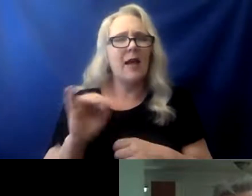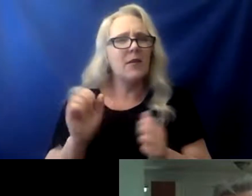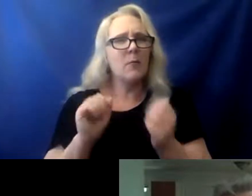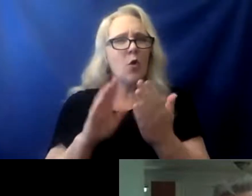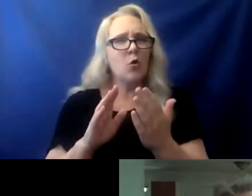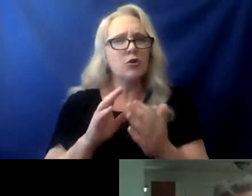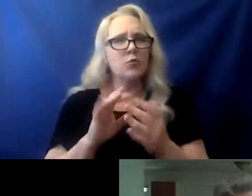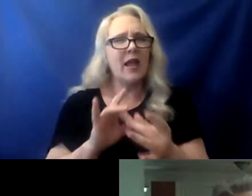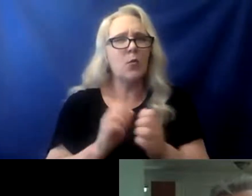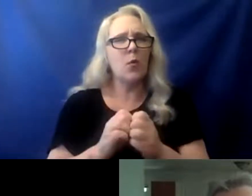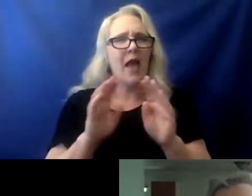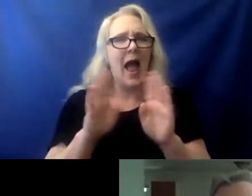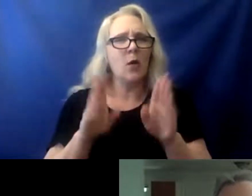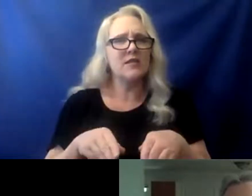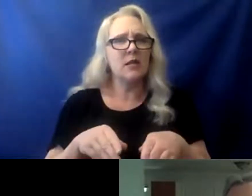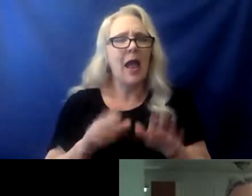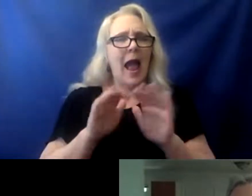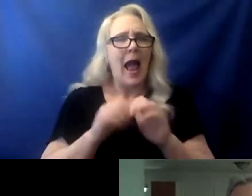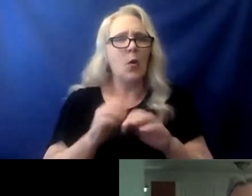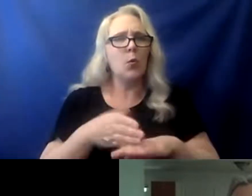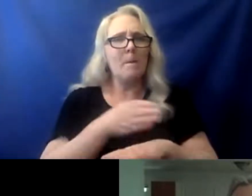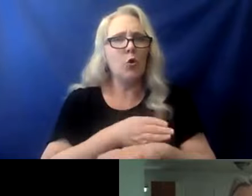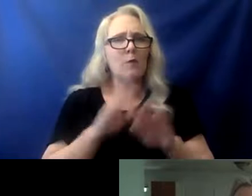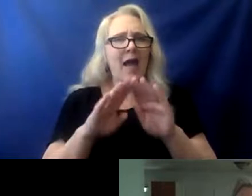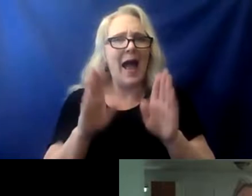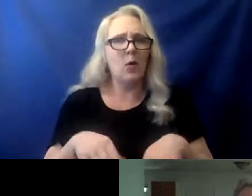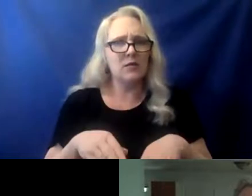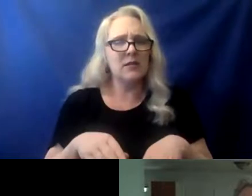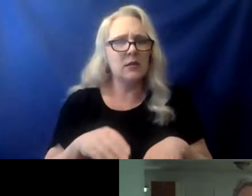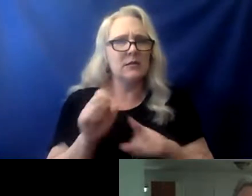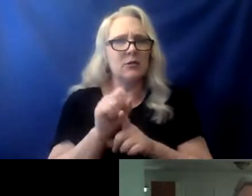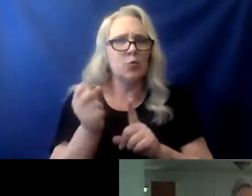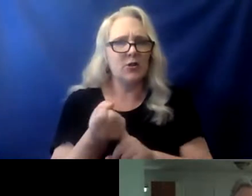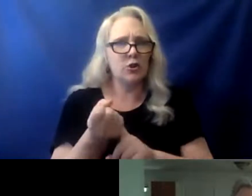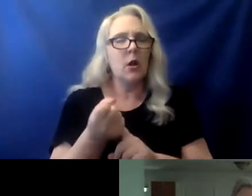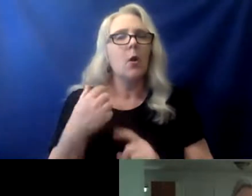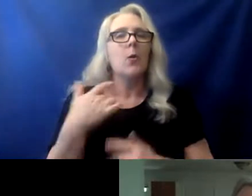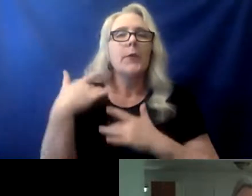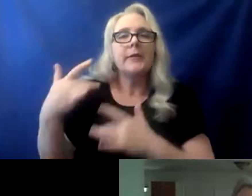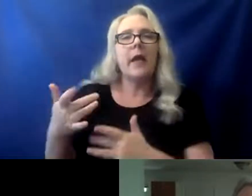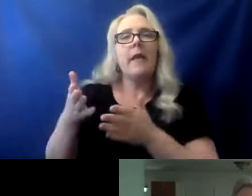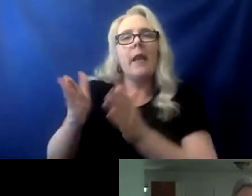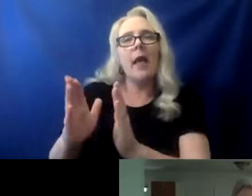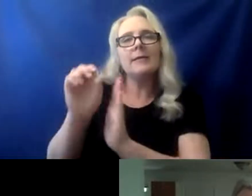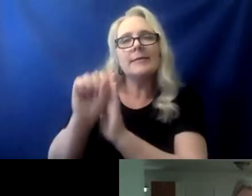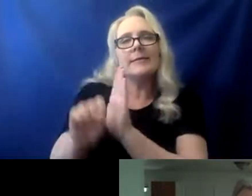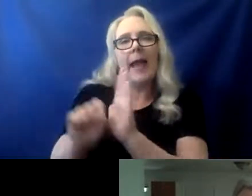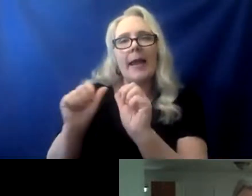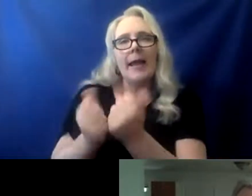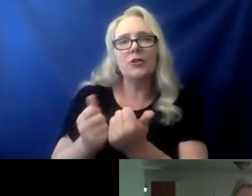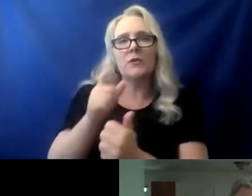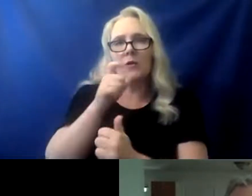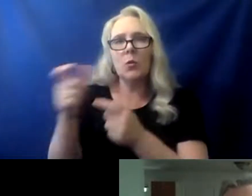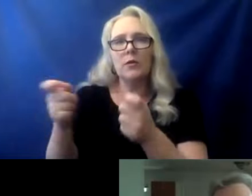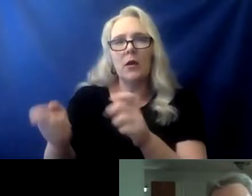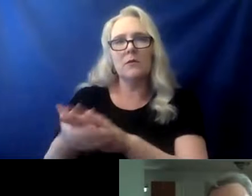housing and trying to improve the housing situation. I think there might be a tendency to leave it to the state agency that owns housing